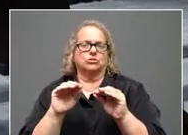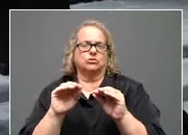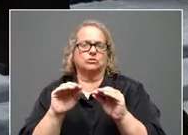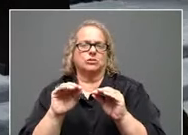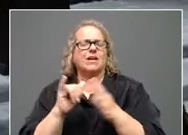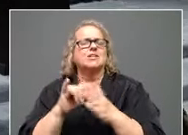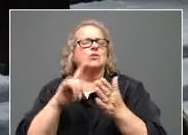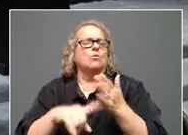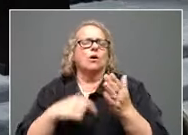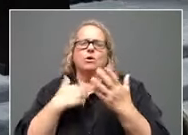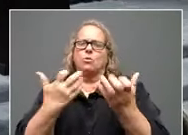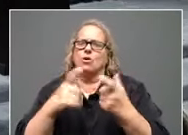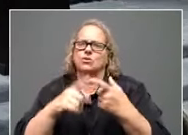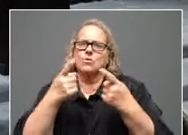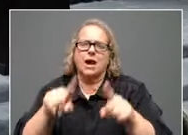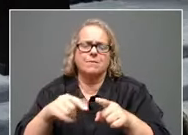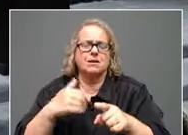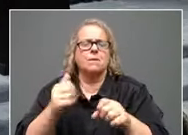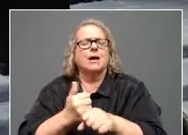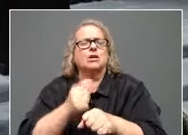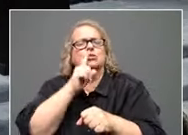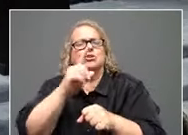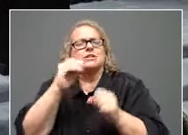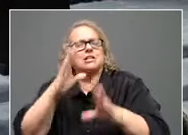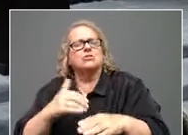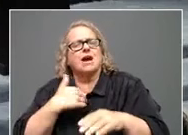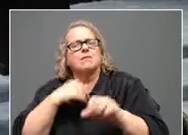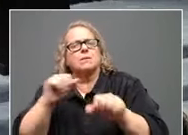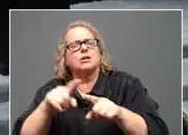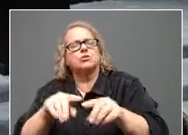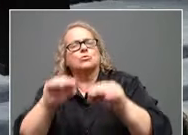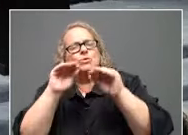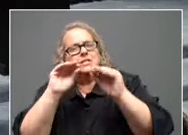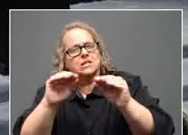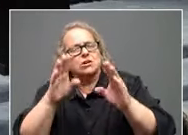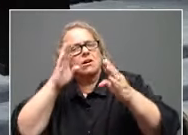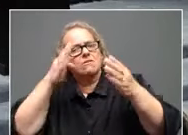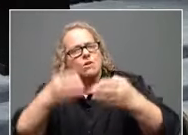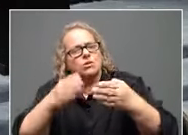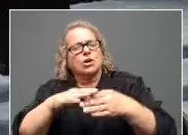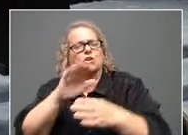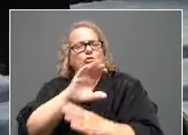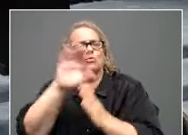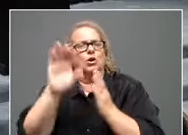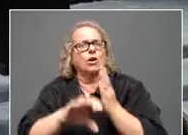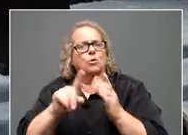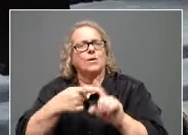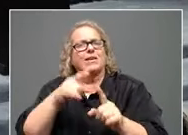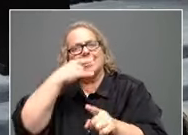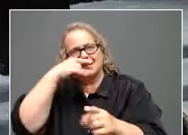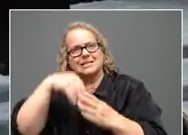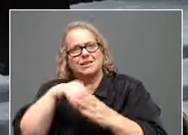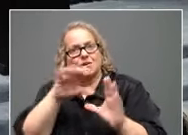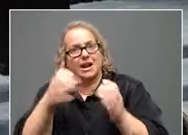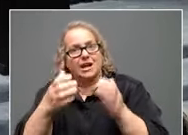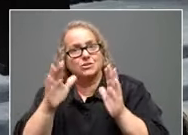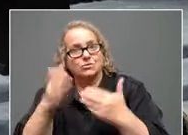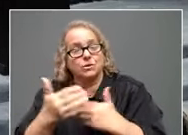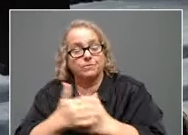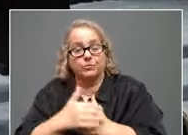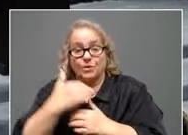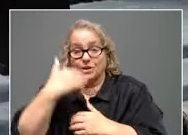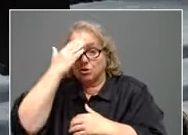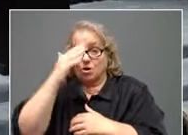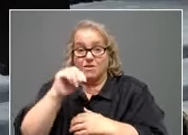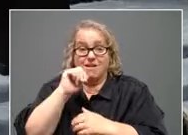sure that teachers have the ability to do that and focus on curriculum when the kids are in their classroom. We know not every